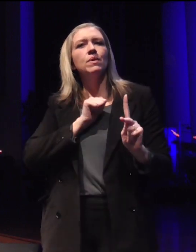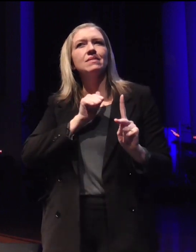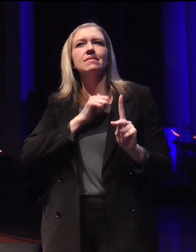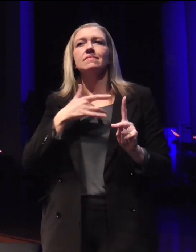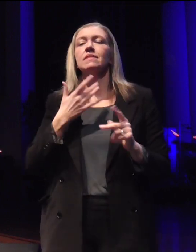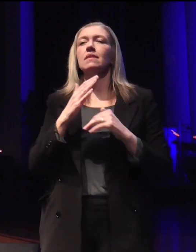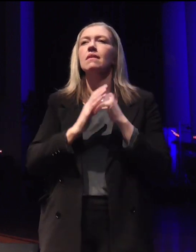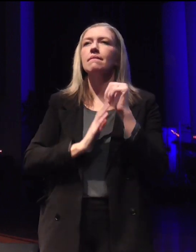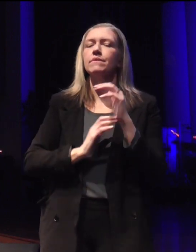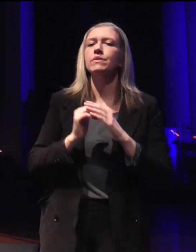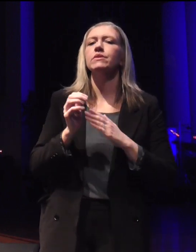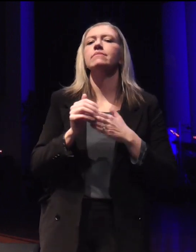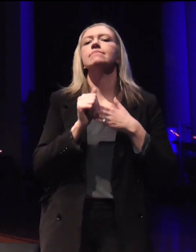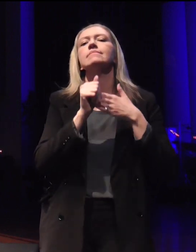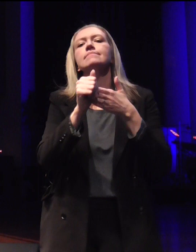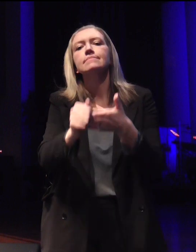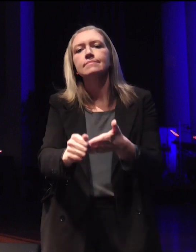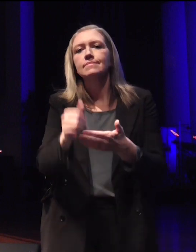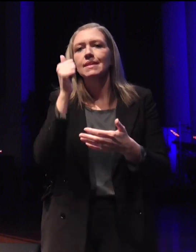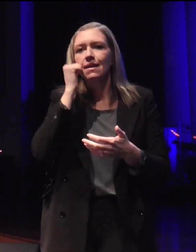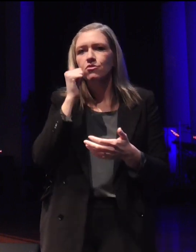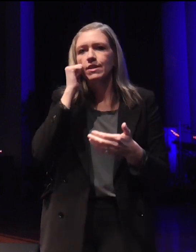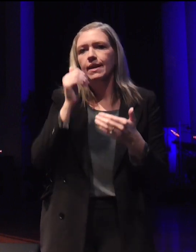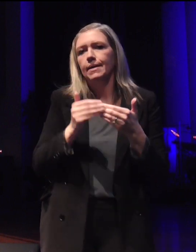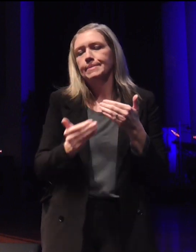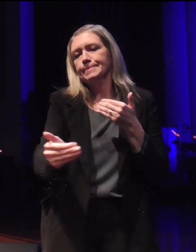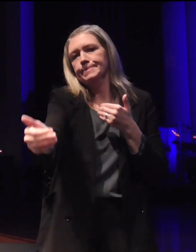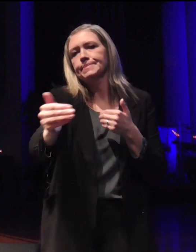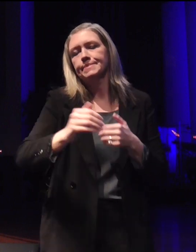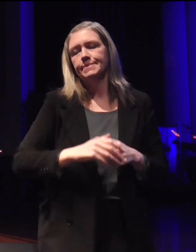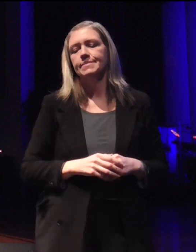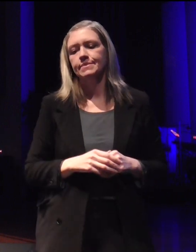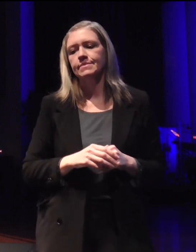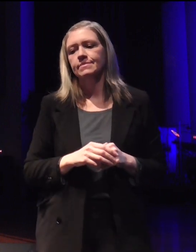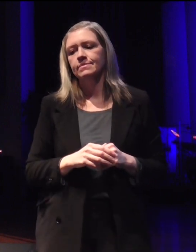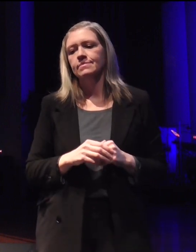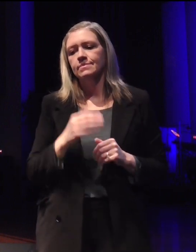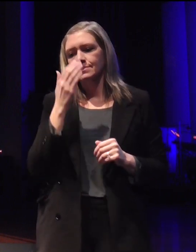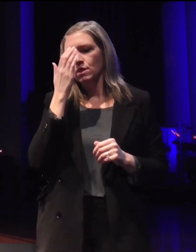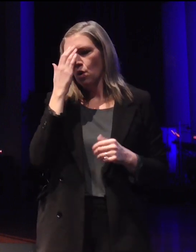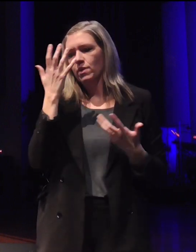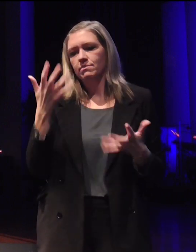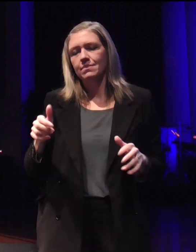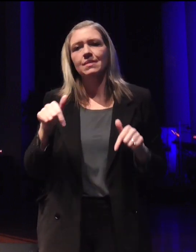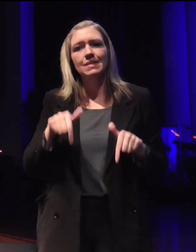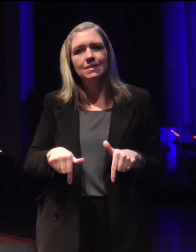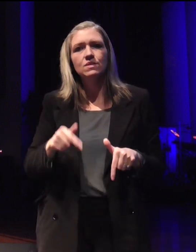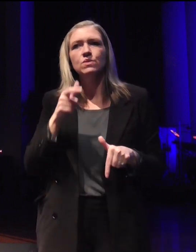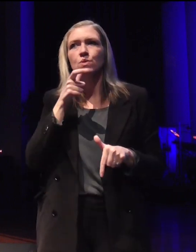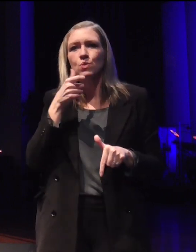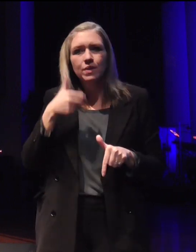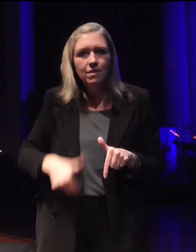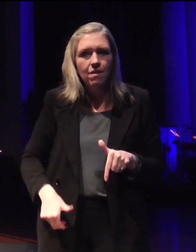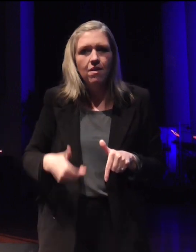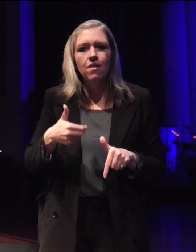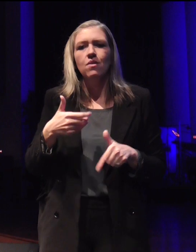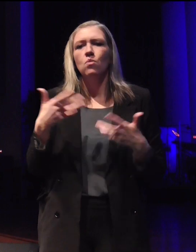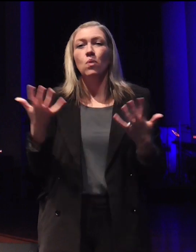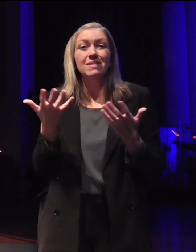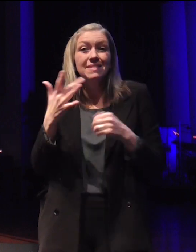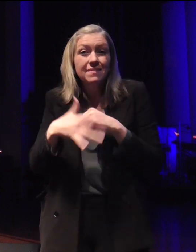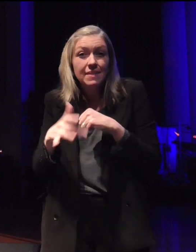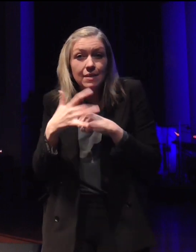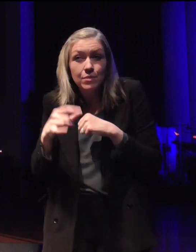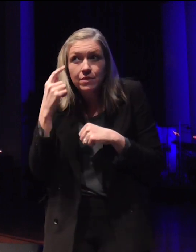every moment of every day in these days ahead, knowing that this is who we are, this is what is so, and this is what is available to